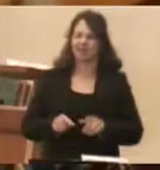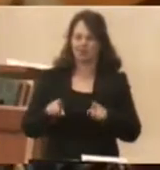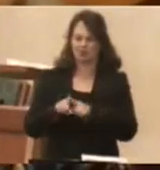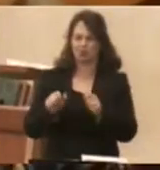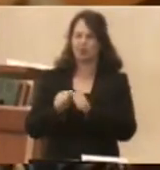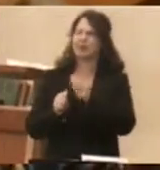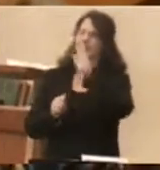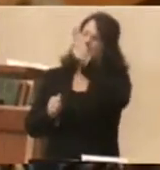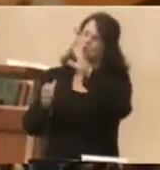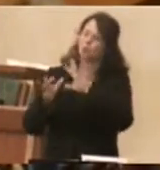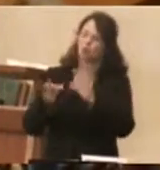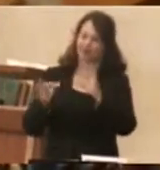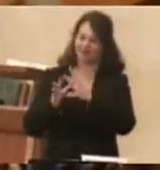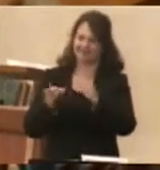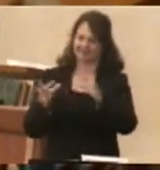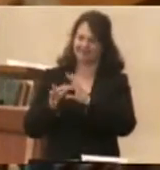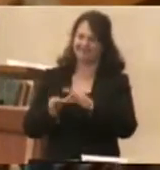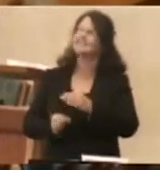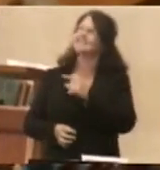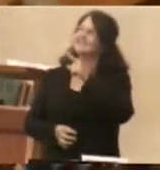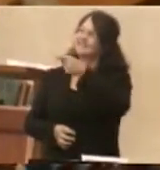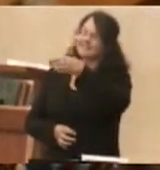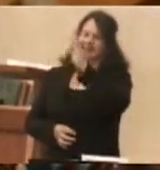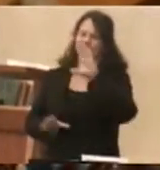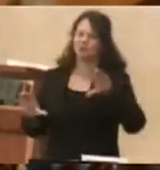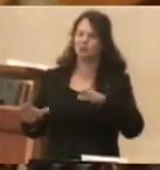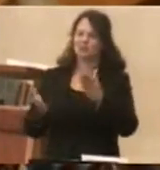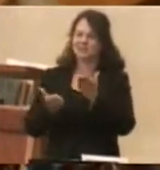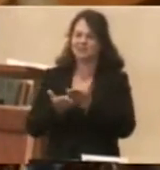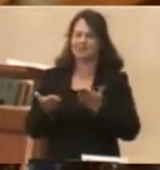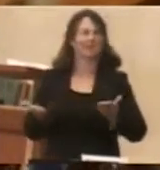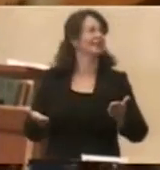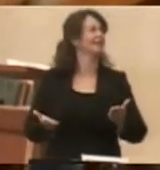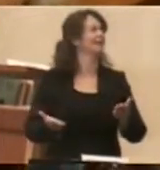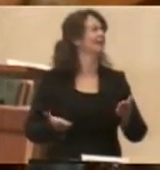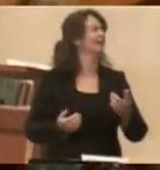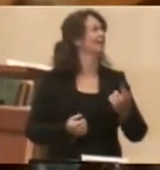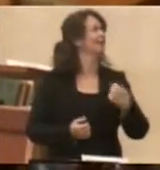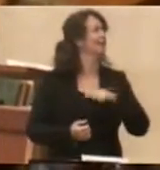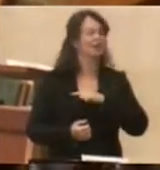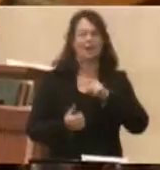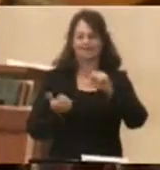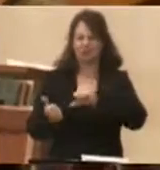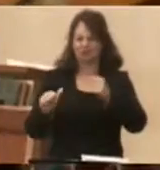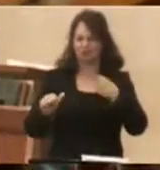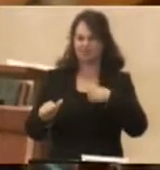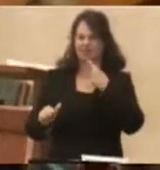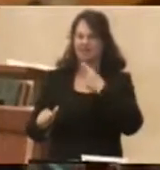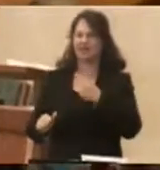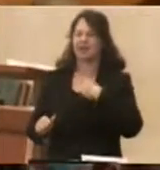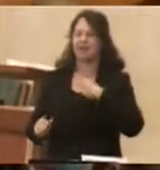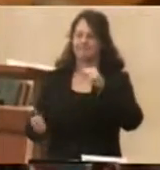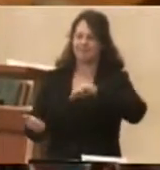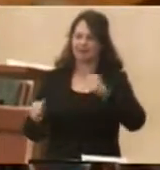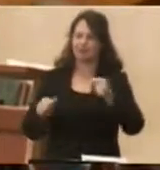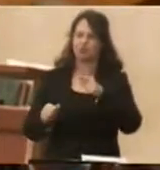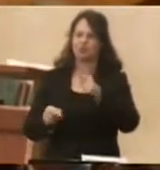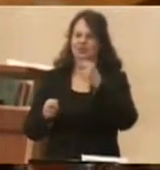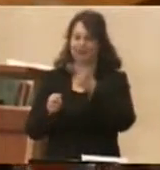word. So God is doing something, and when we baptize, we pastors say, I baptize you in the name of